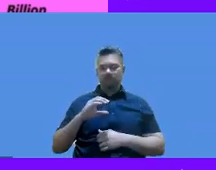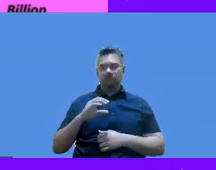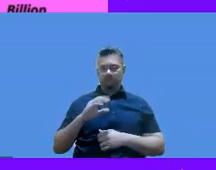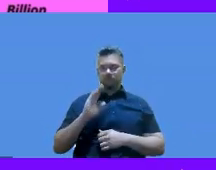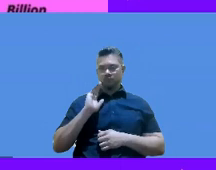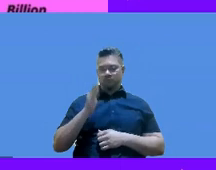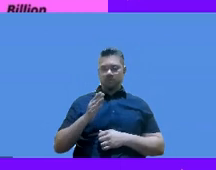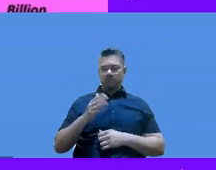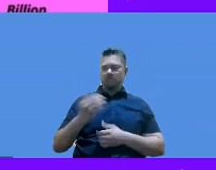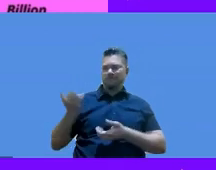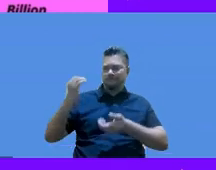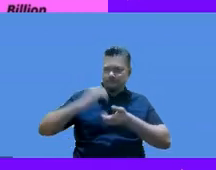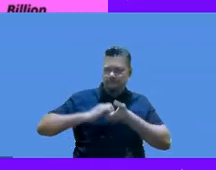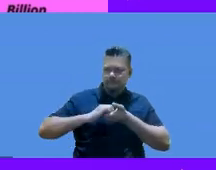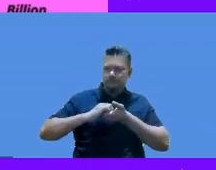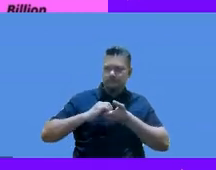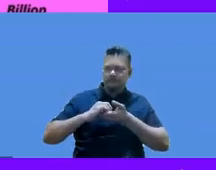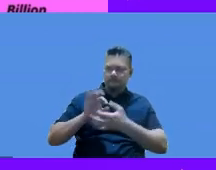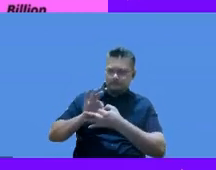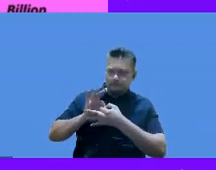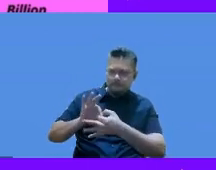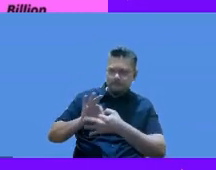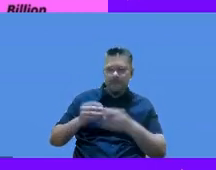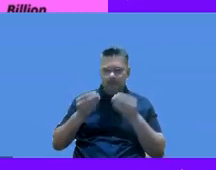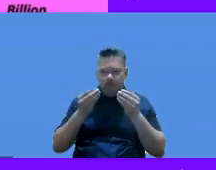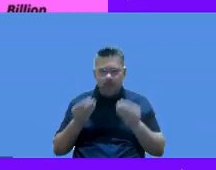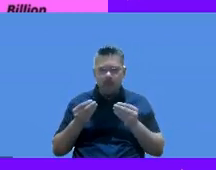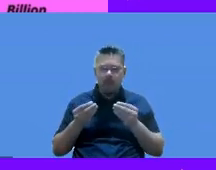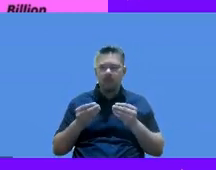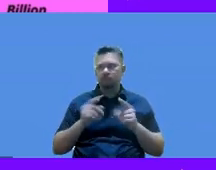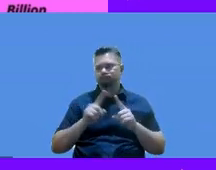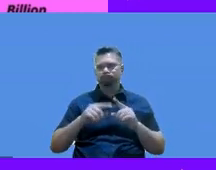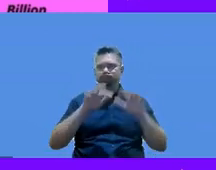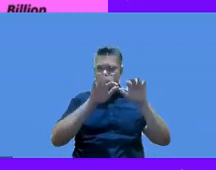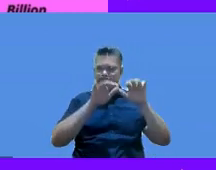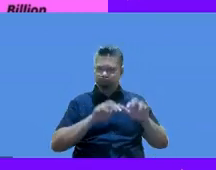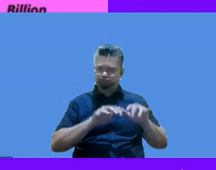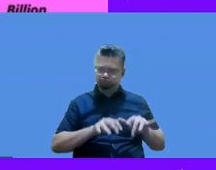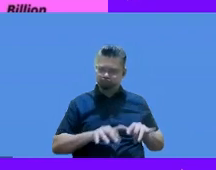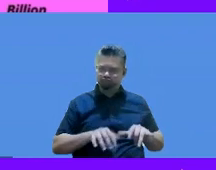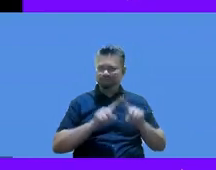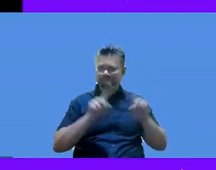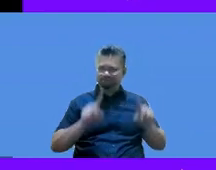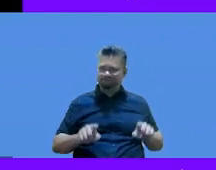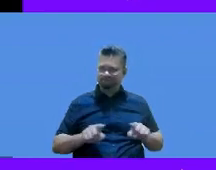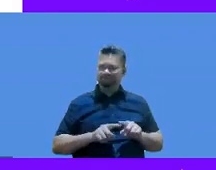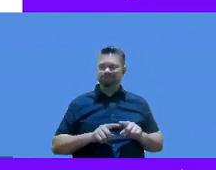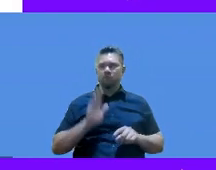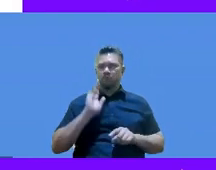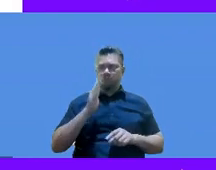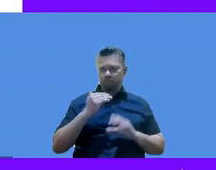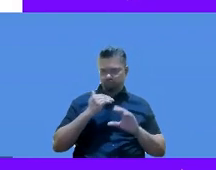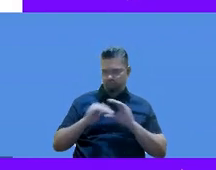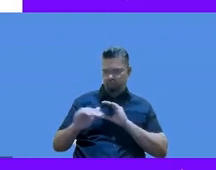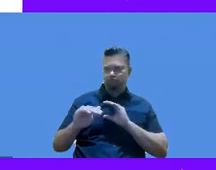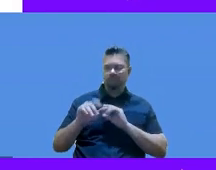provides some really useful tools and resources. So that you can take this campaign, you can localize it in your community, but